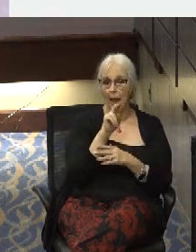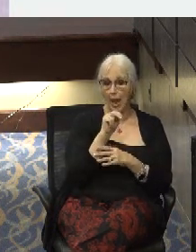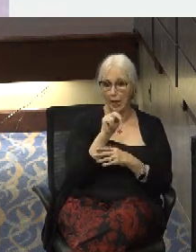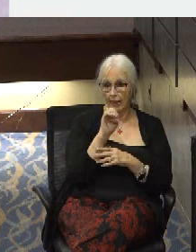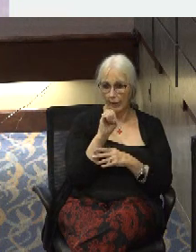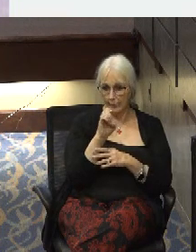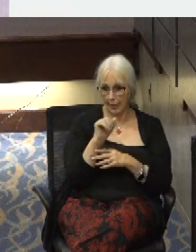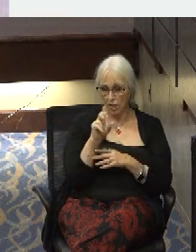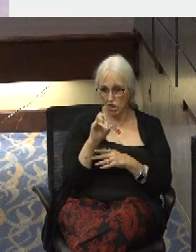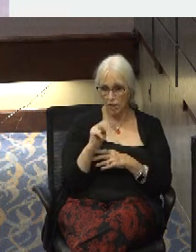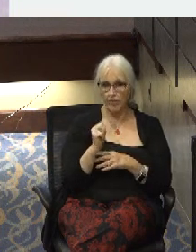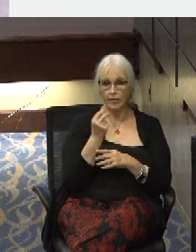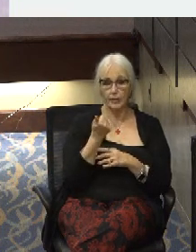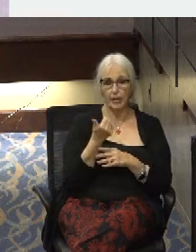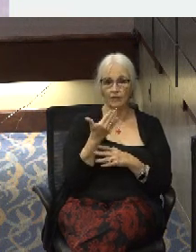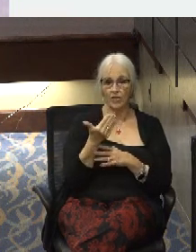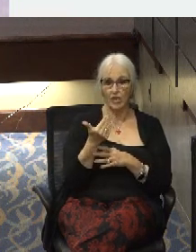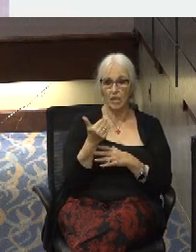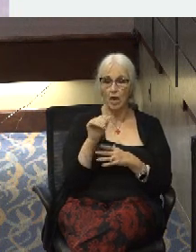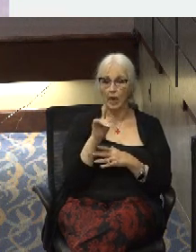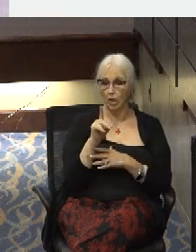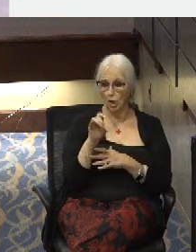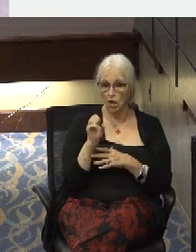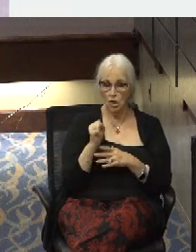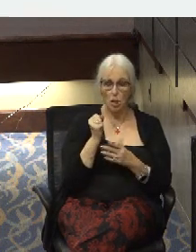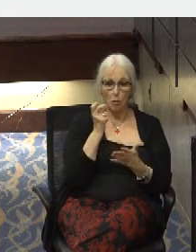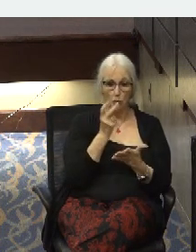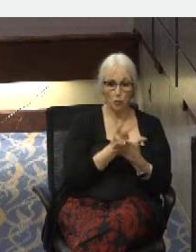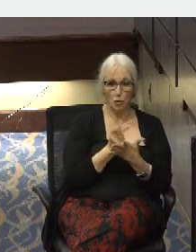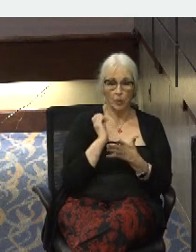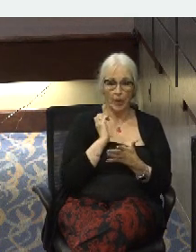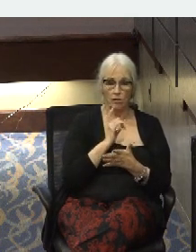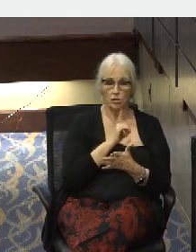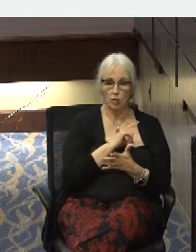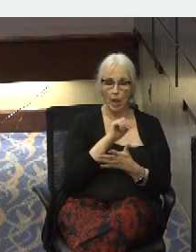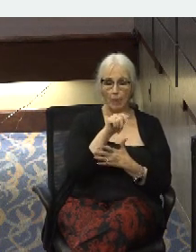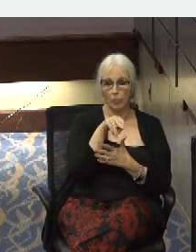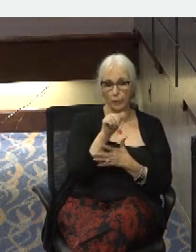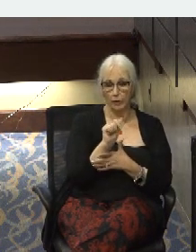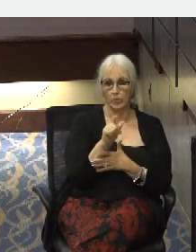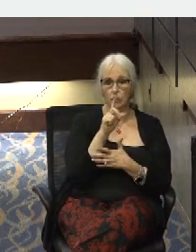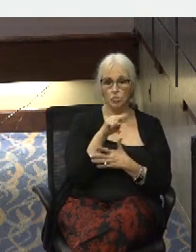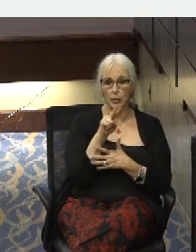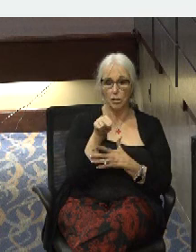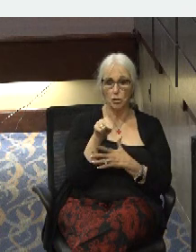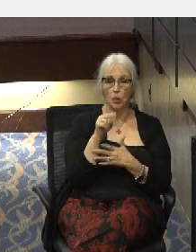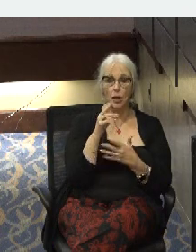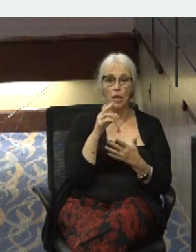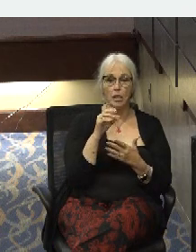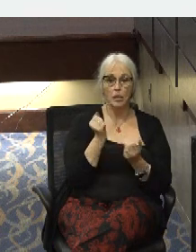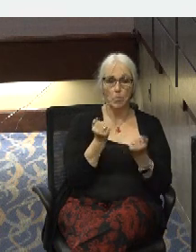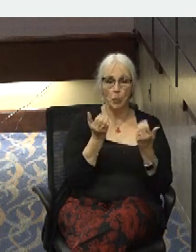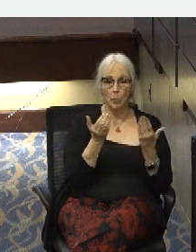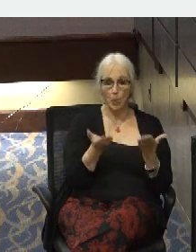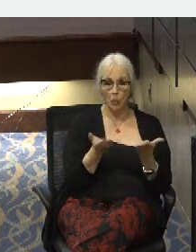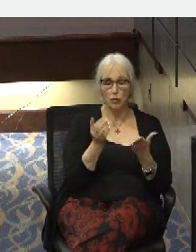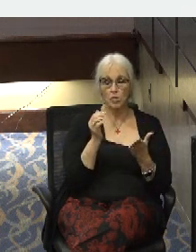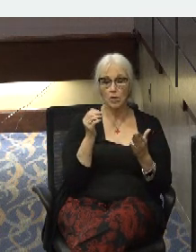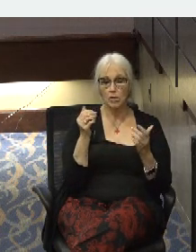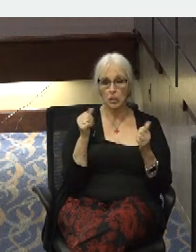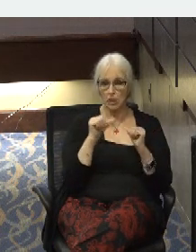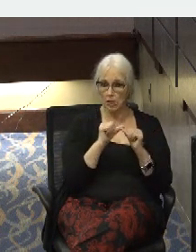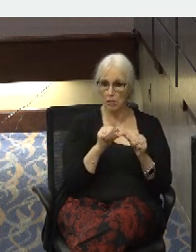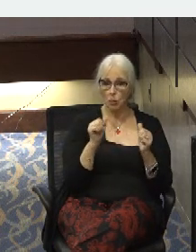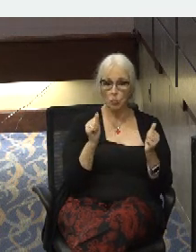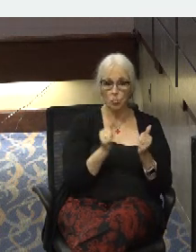215 acres that was approved by Council in April 2022. The proposed zoning is consistent with the grant agreement that